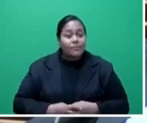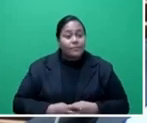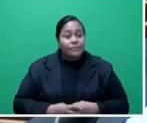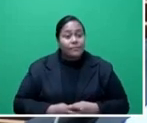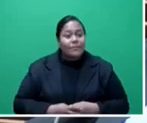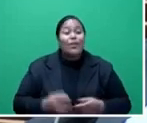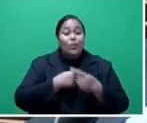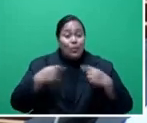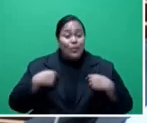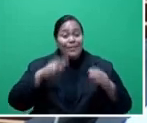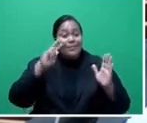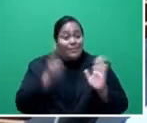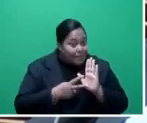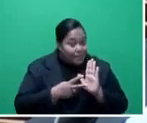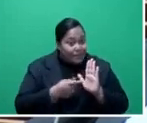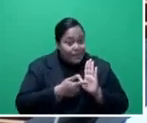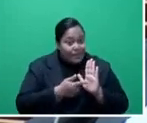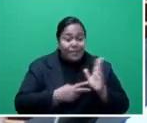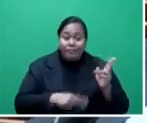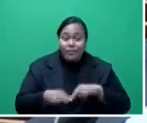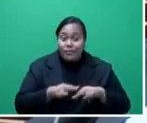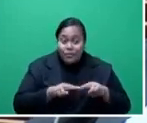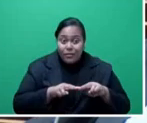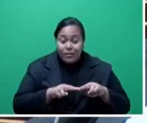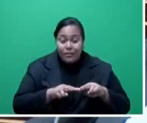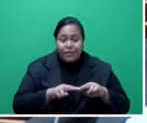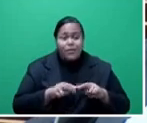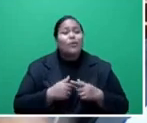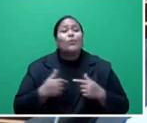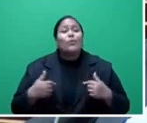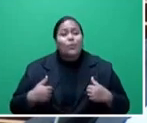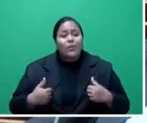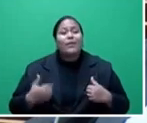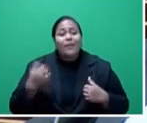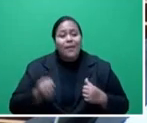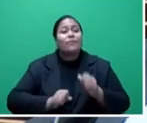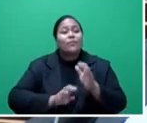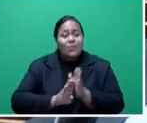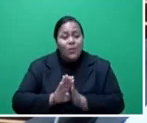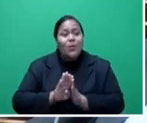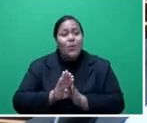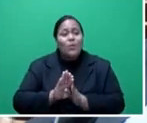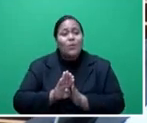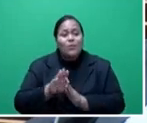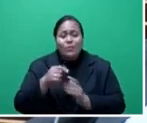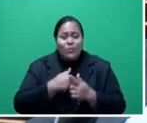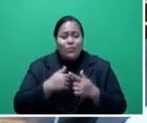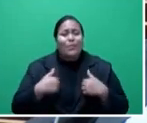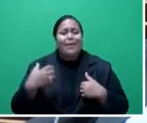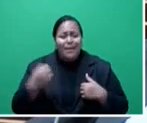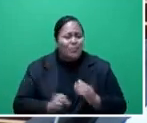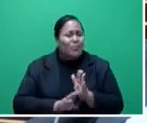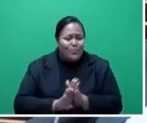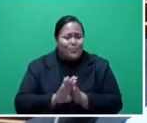what we all see in Fiji is we have actually had growth. We have had